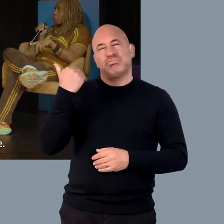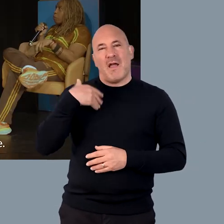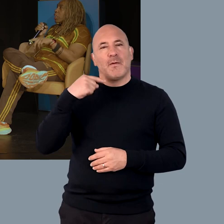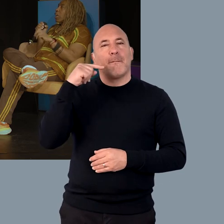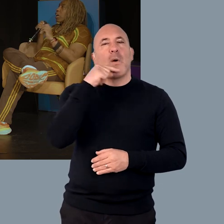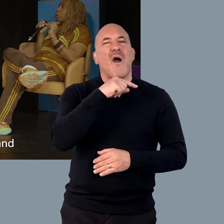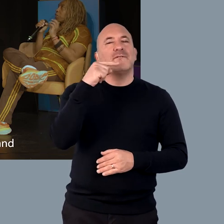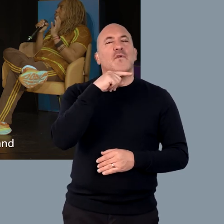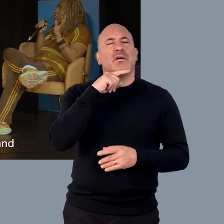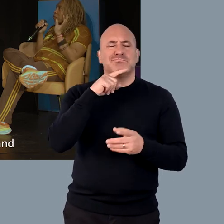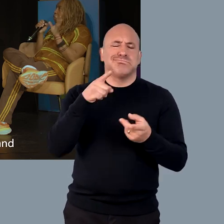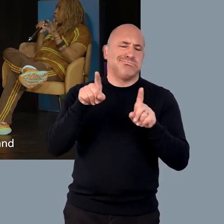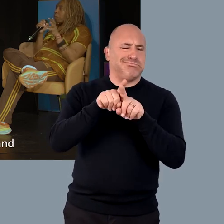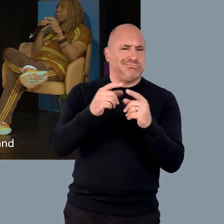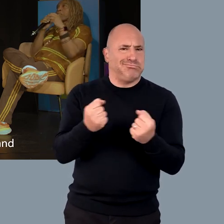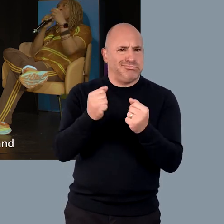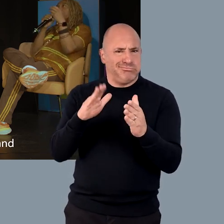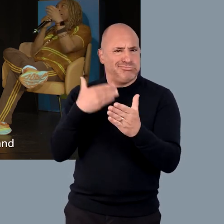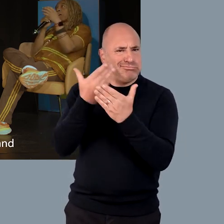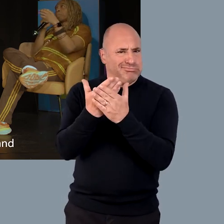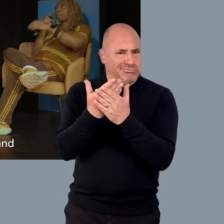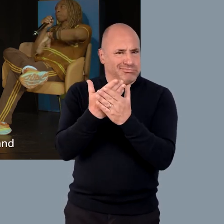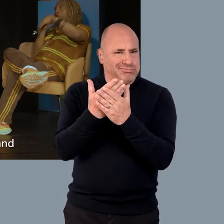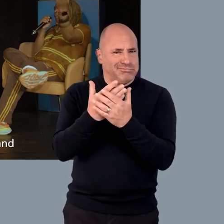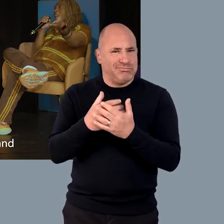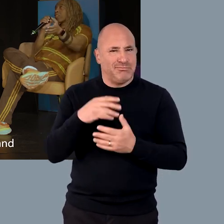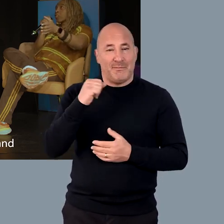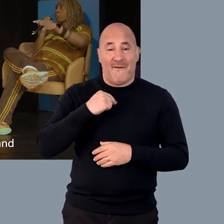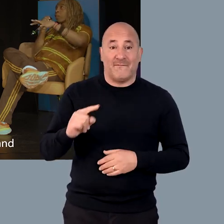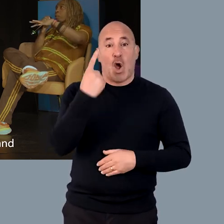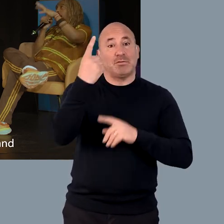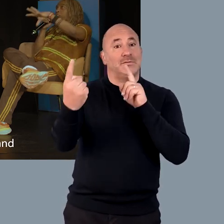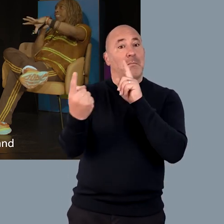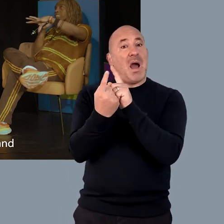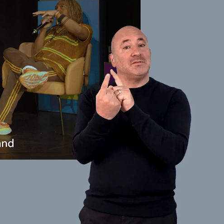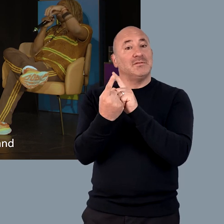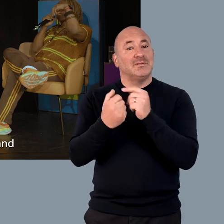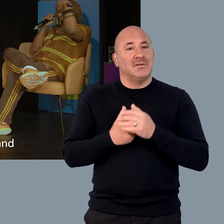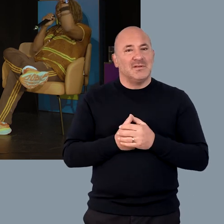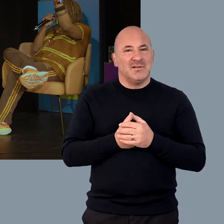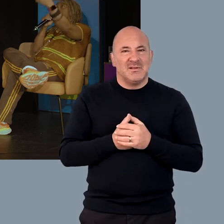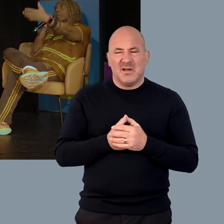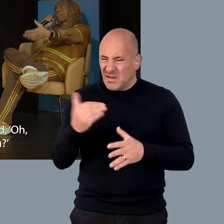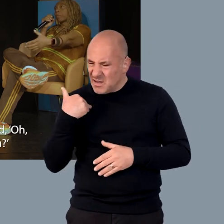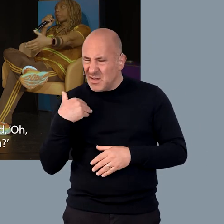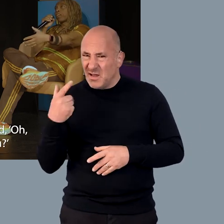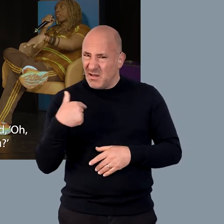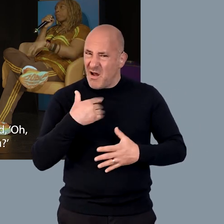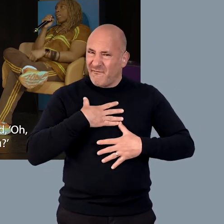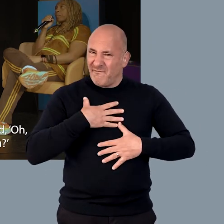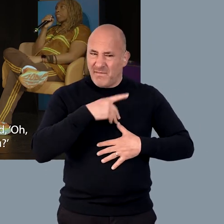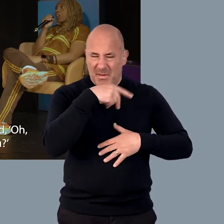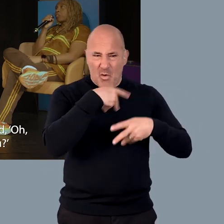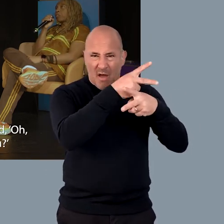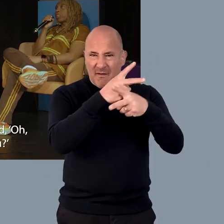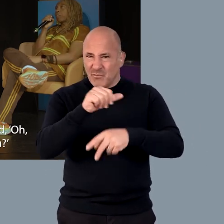people I remember I remember Had a long-time boyfriend and and And I remember when I